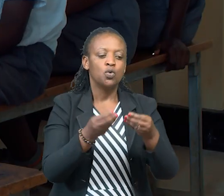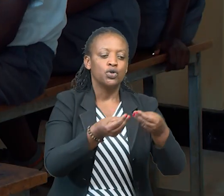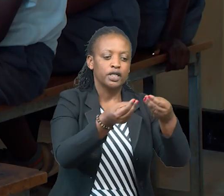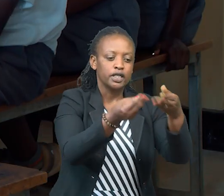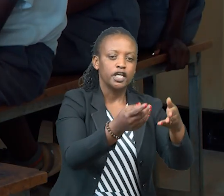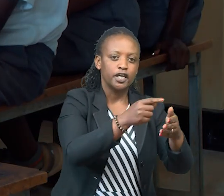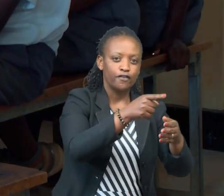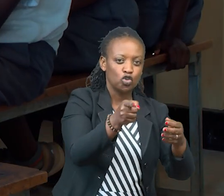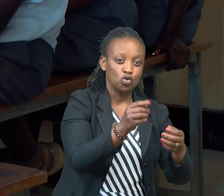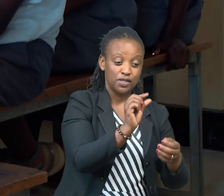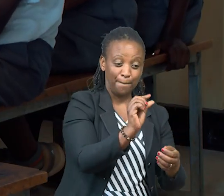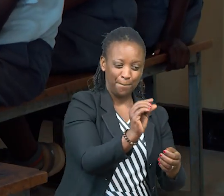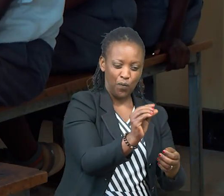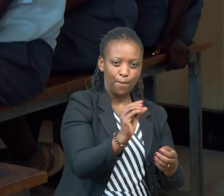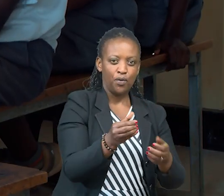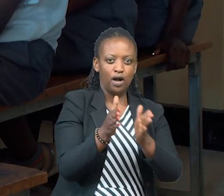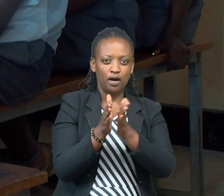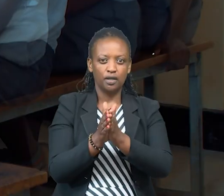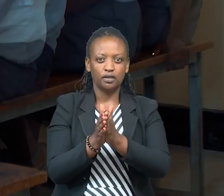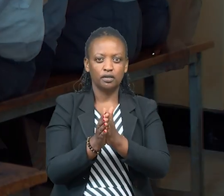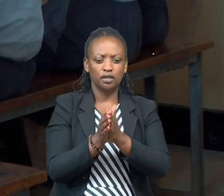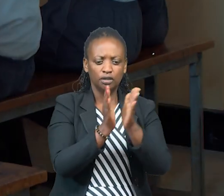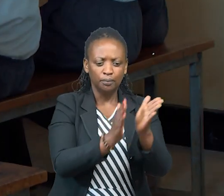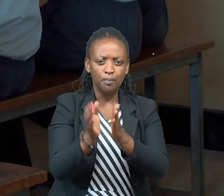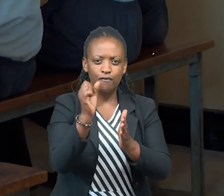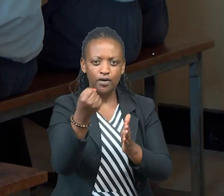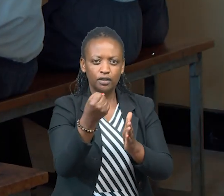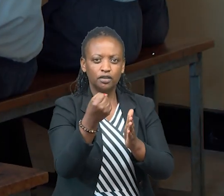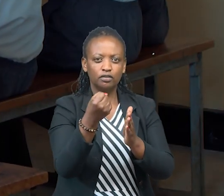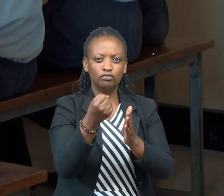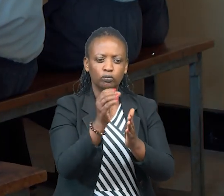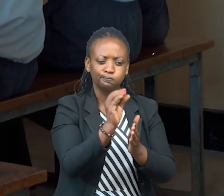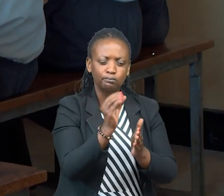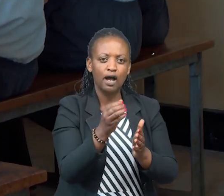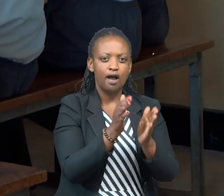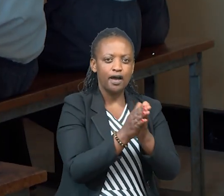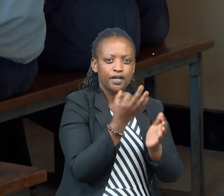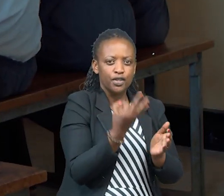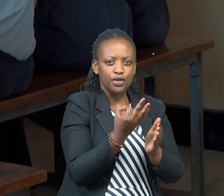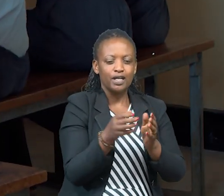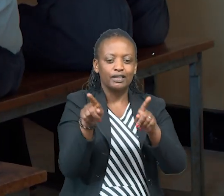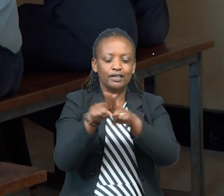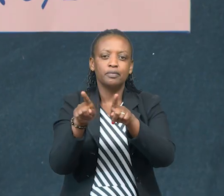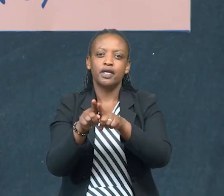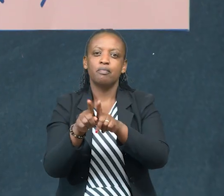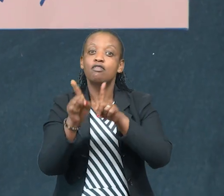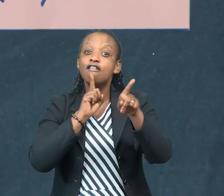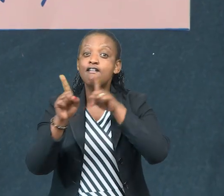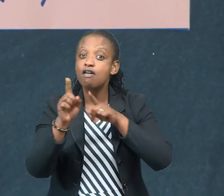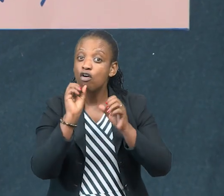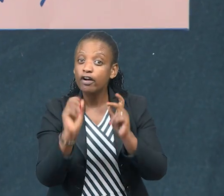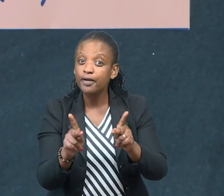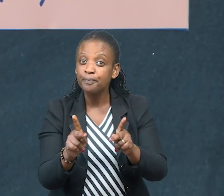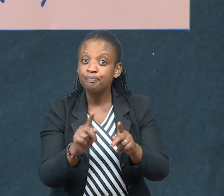so let me give you those counters, and you arrange 5 counters and 3 counters of the same color,